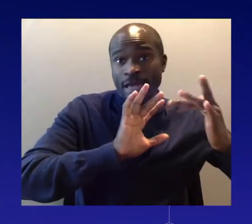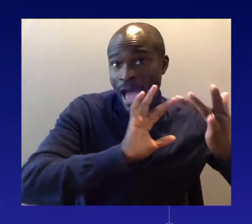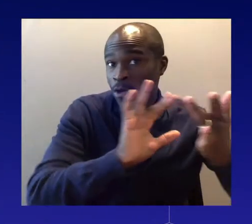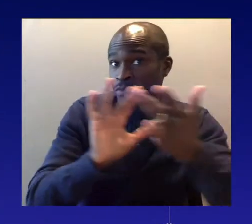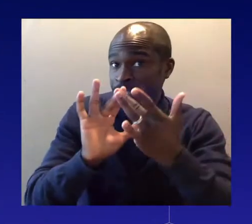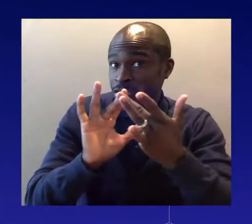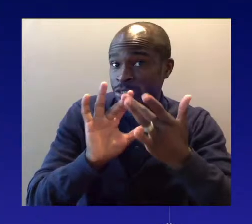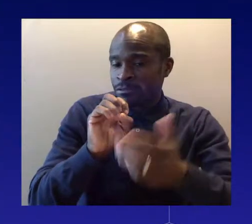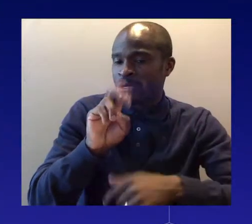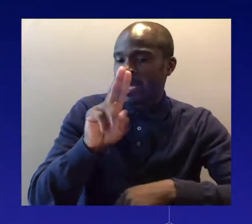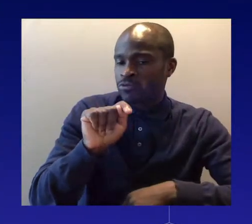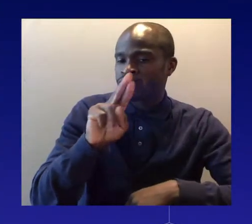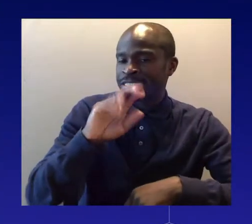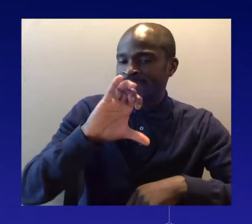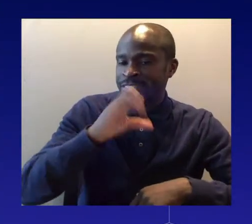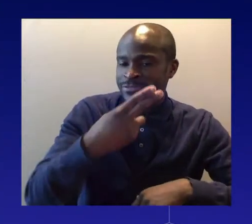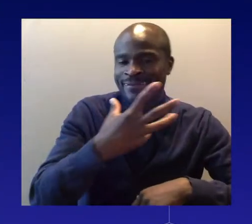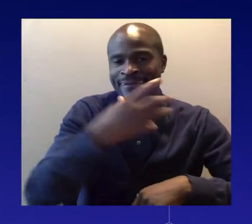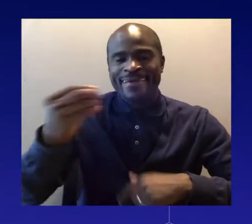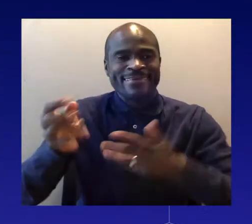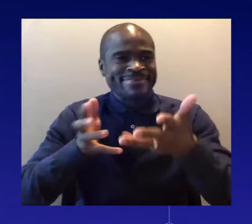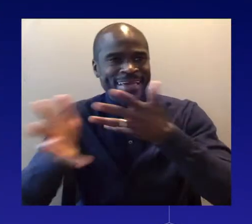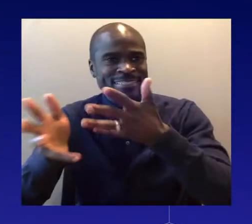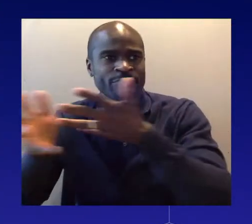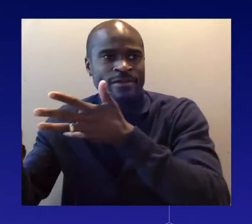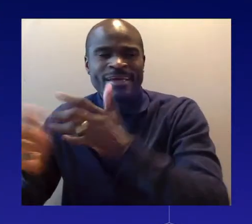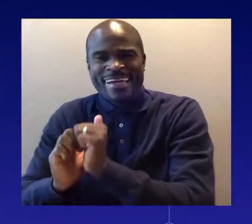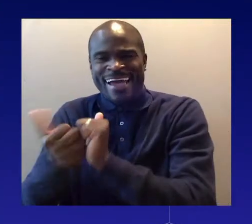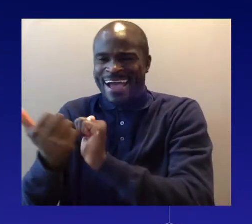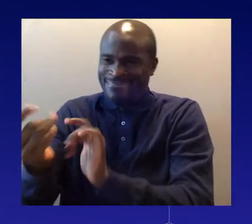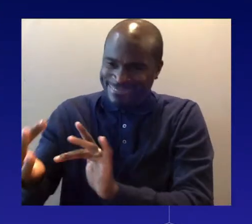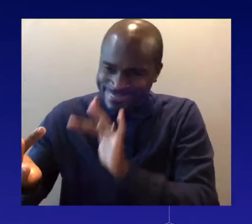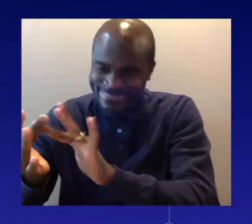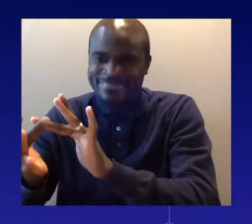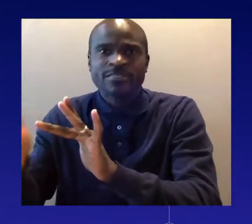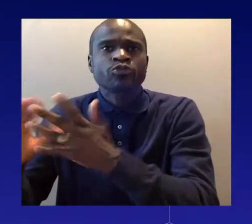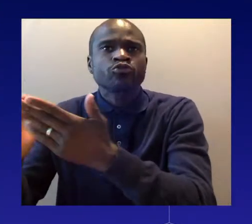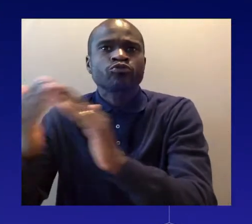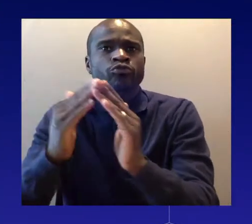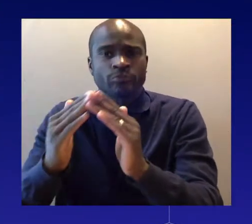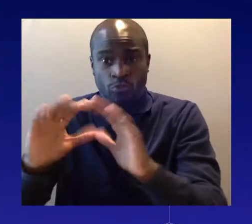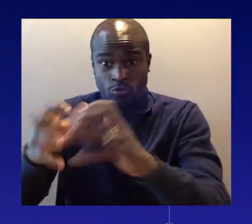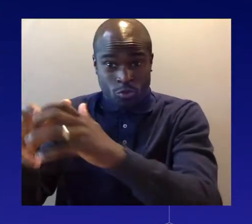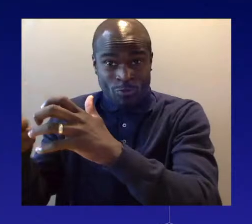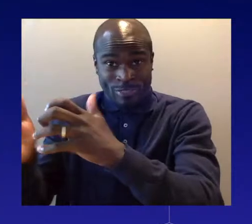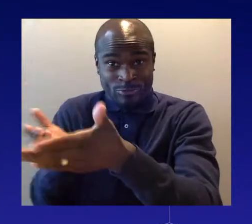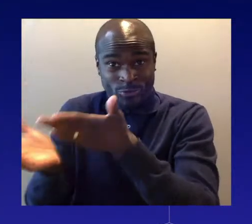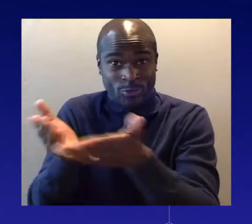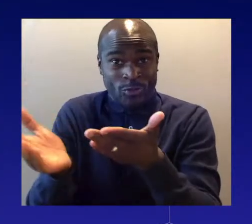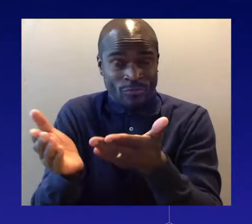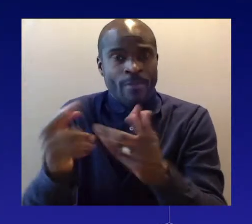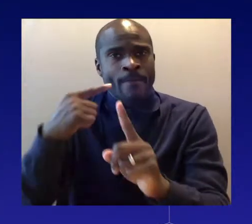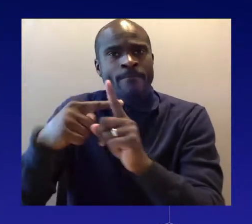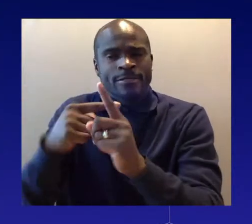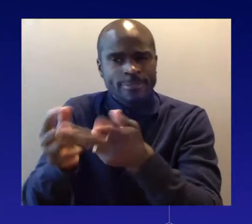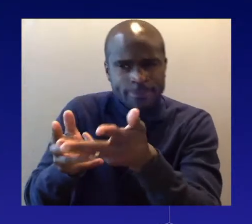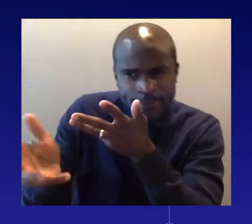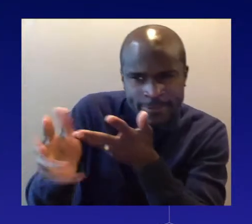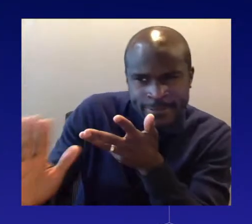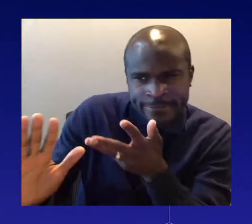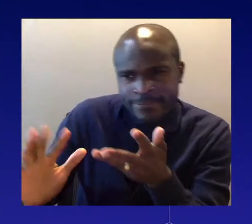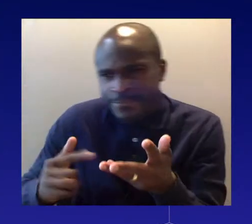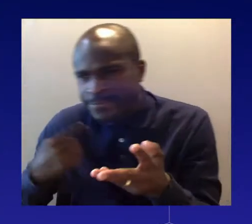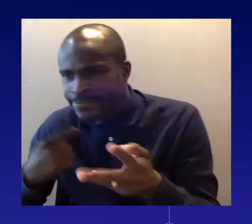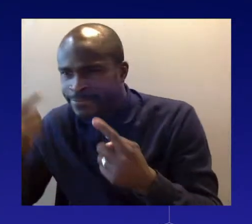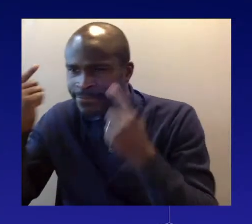get people to where they need to be. I do think that and diversification of workforces and things are going to be important. Can you talk a little bit more about what you